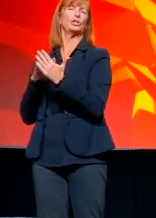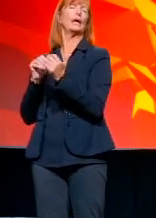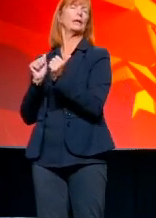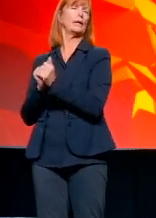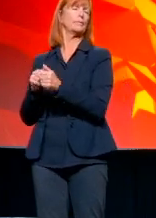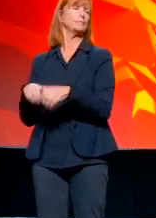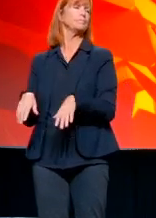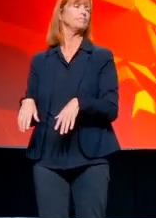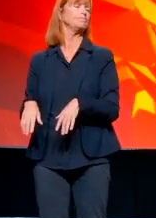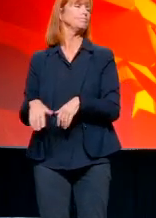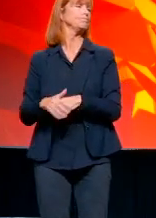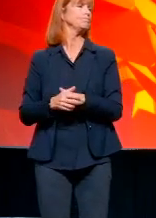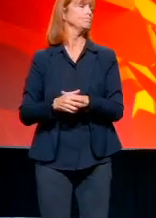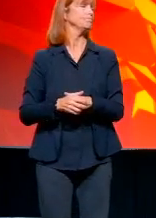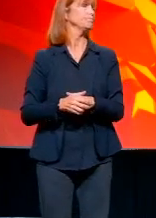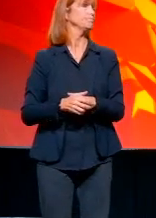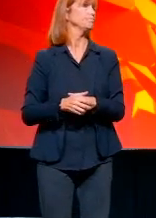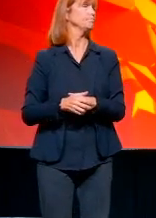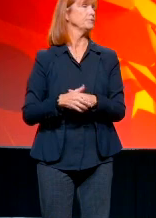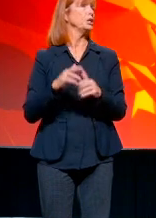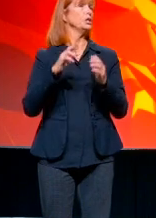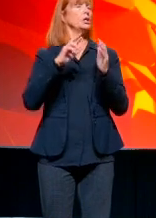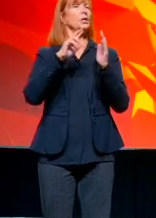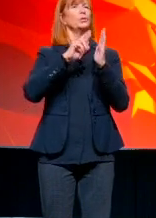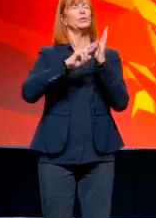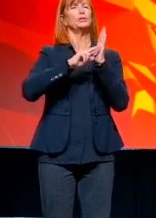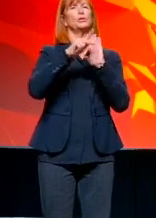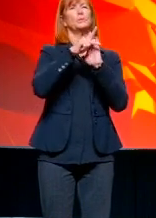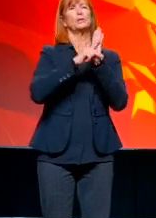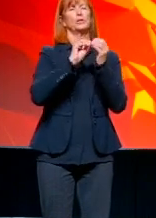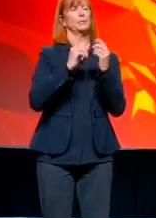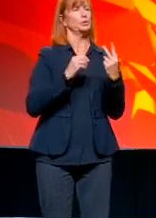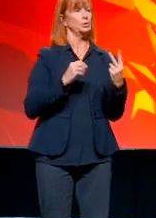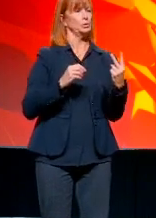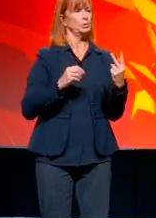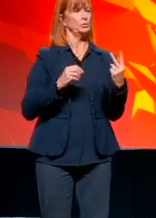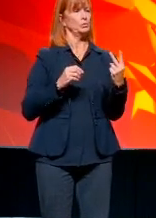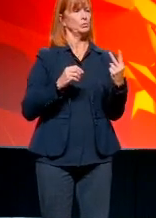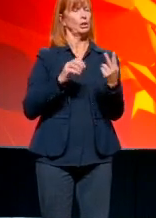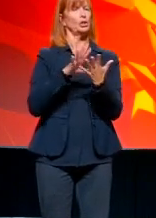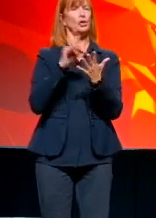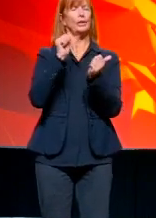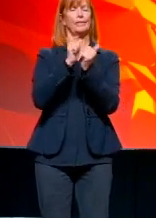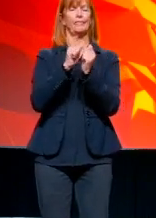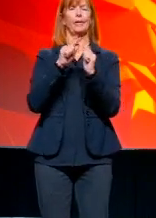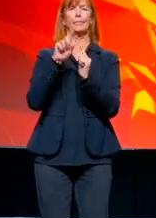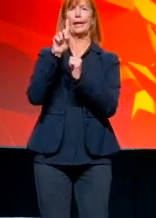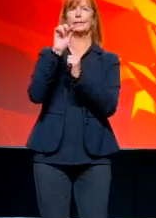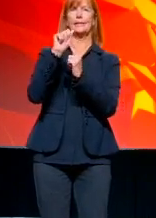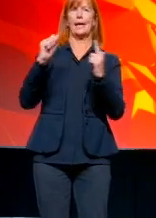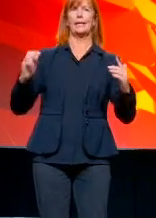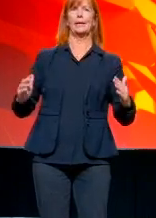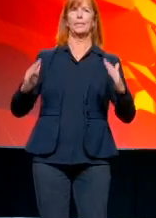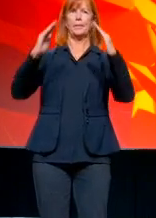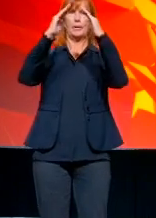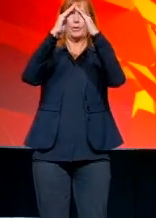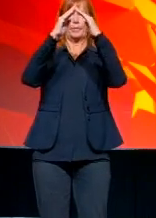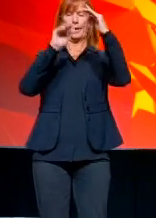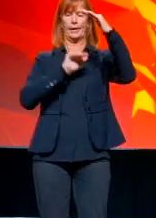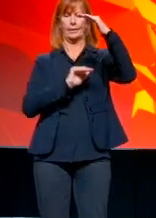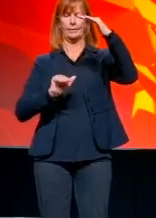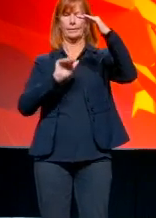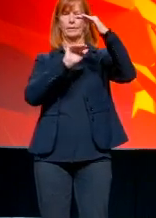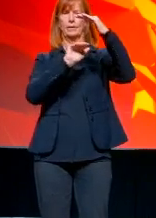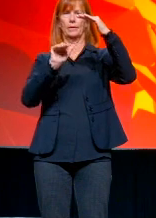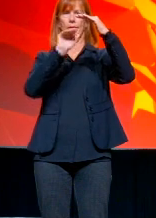questions. The second principle is learn across the data pyramid, where I talk about how do we leverage heterogeneous data sources